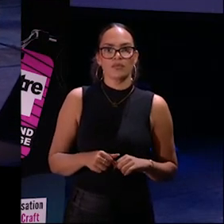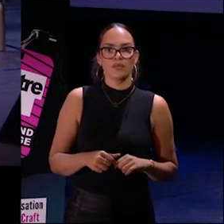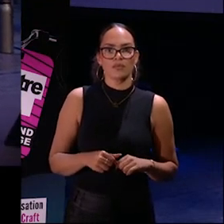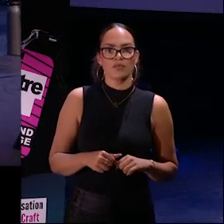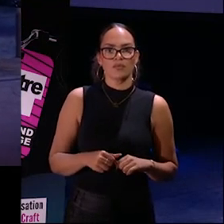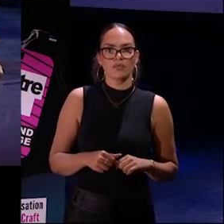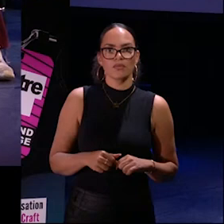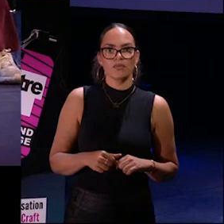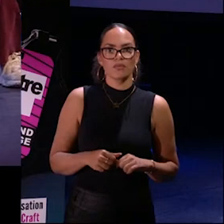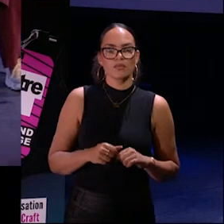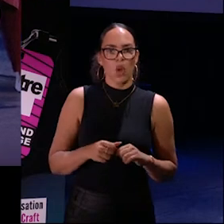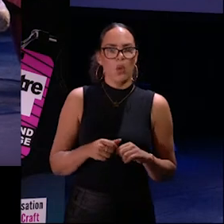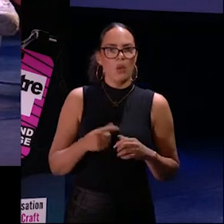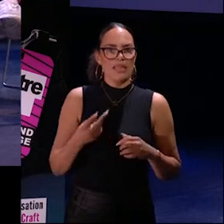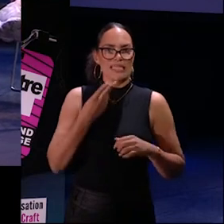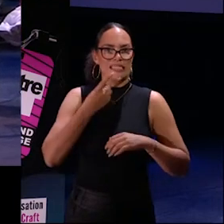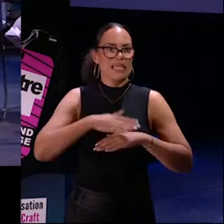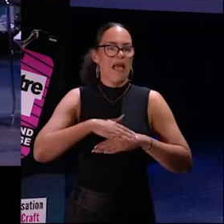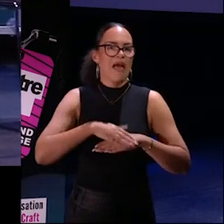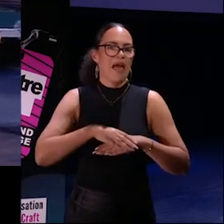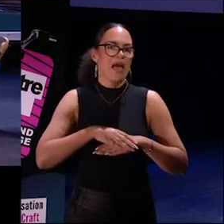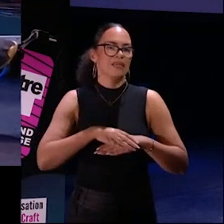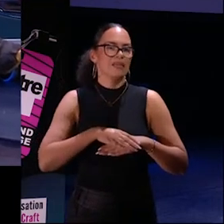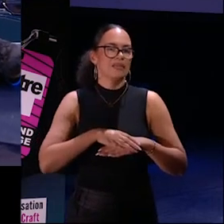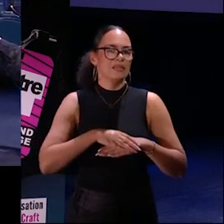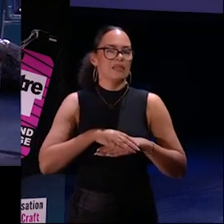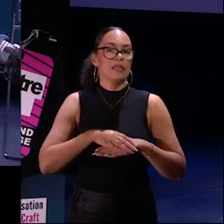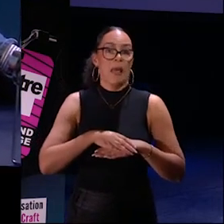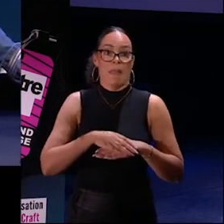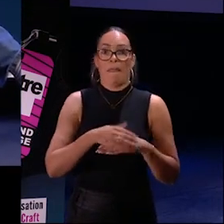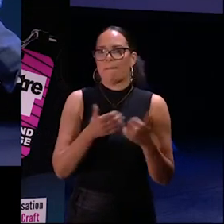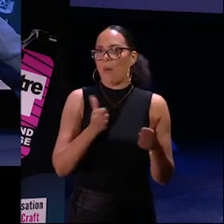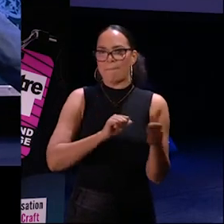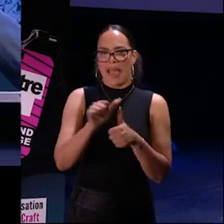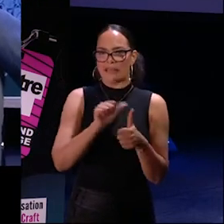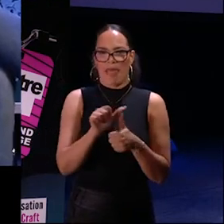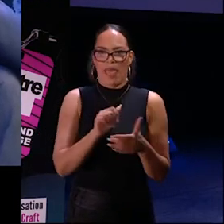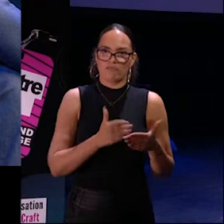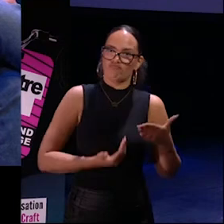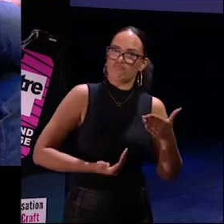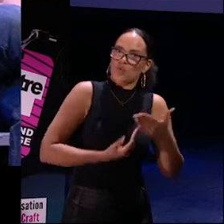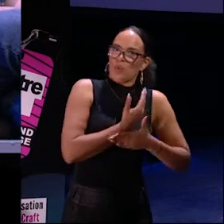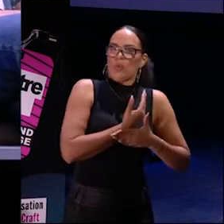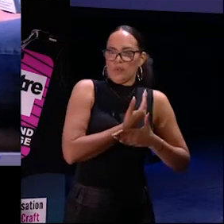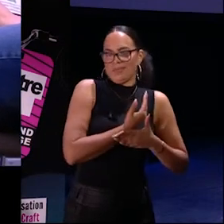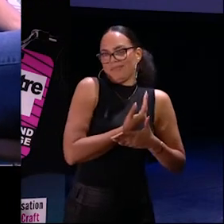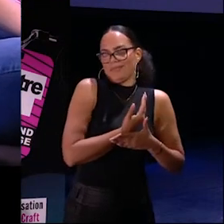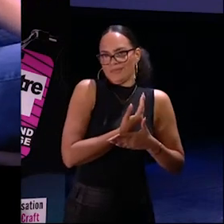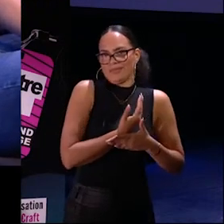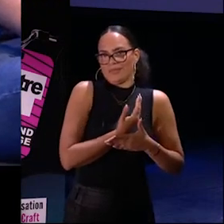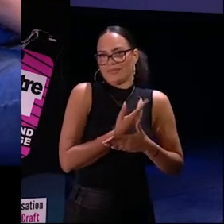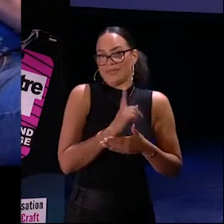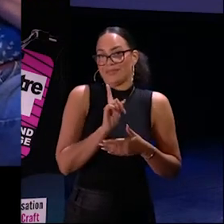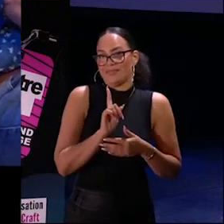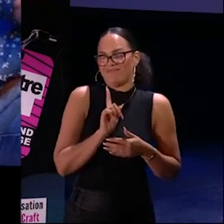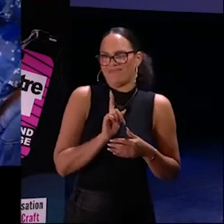I think the key with sort of secondhand is, I think anything we can buy secondhand is always better than buying it new, without a doubt. I think the tricky thing